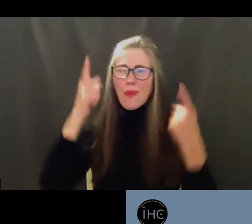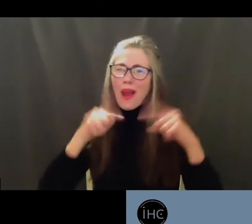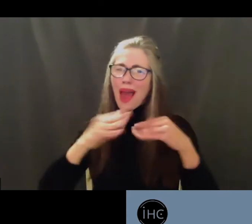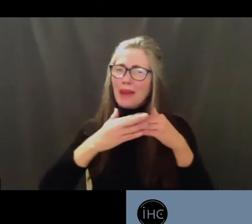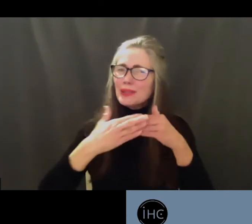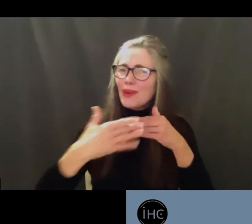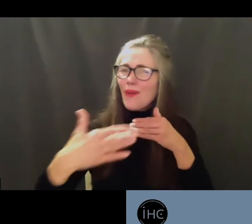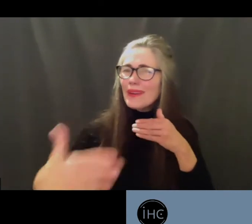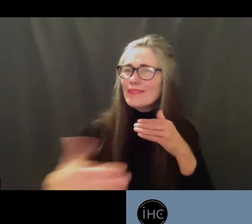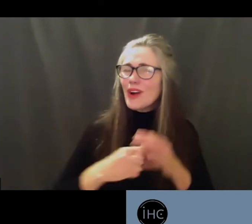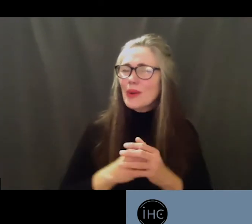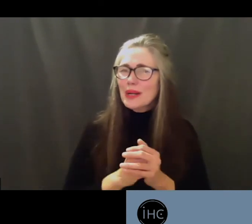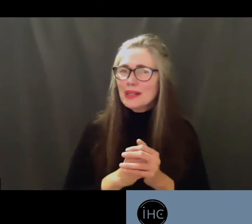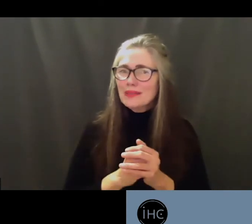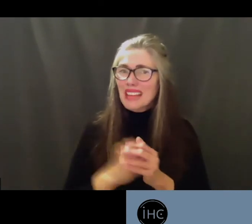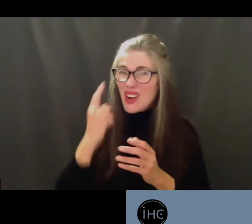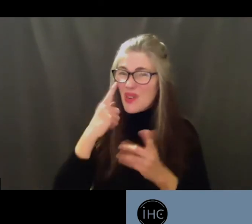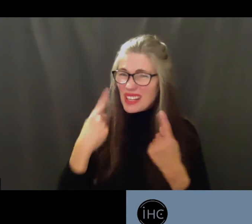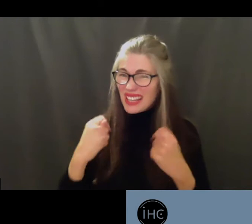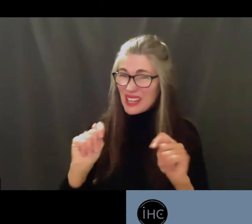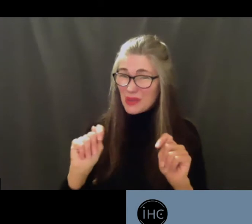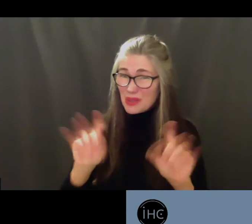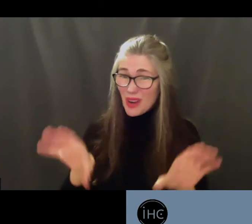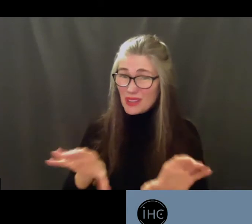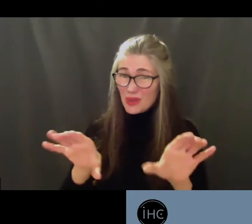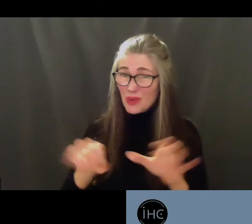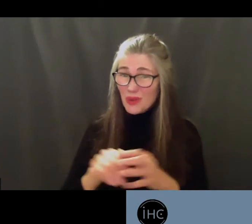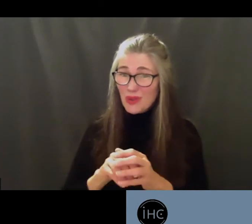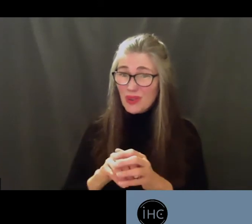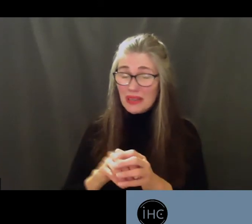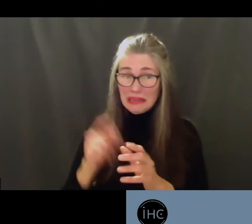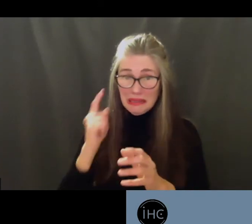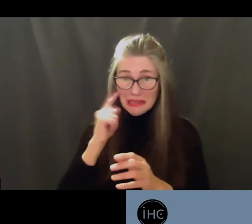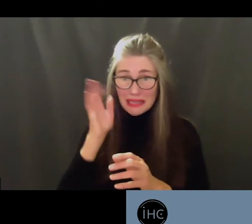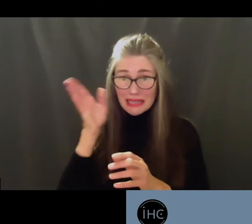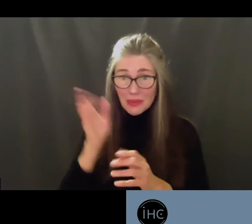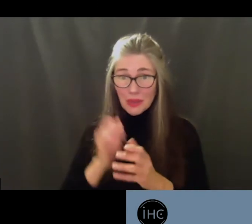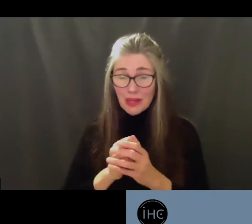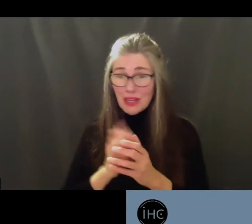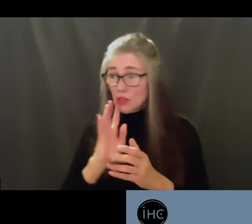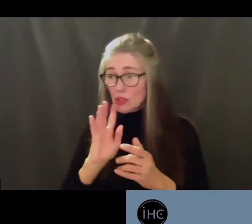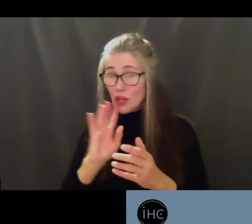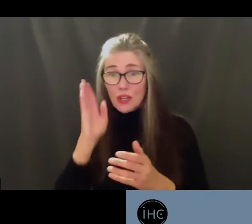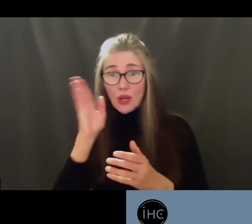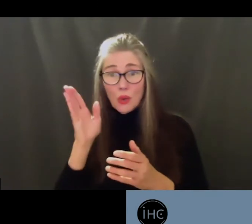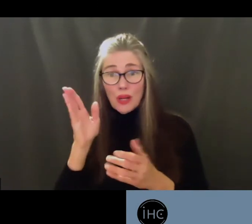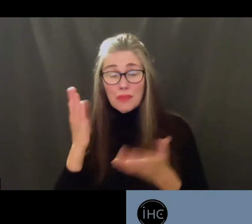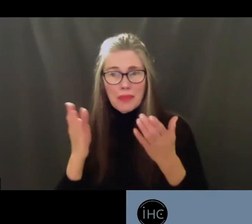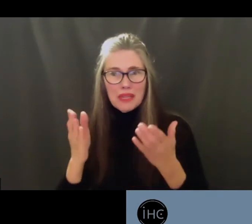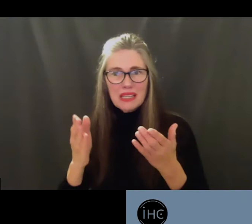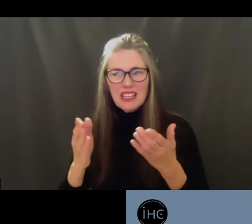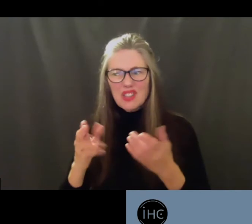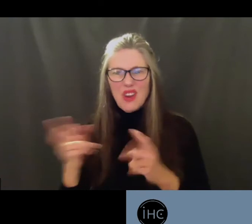bit. What do you think he will try to accomplish? Do you believe that you talked about he will try to be an outside